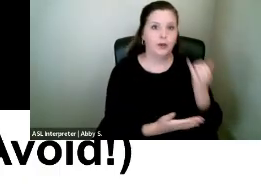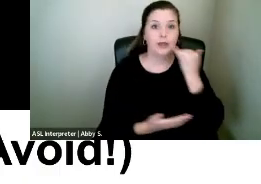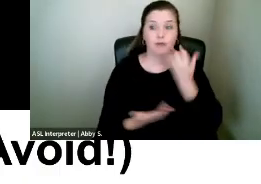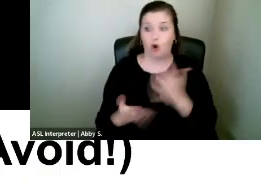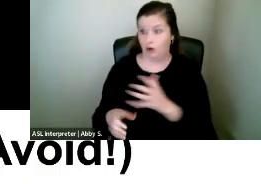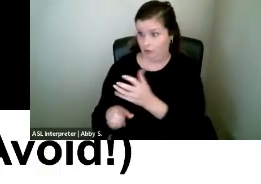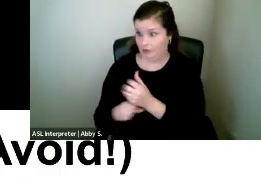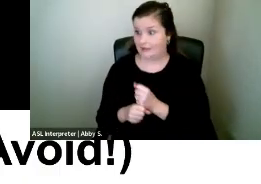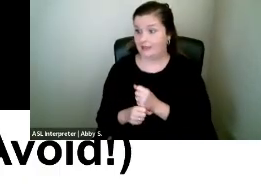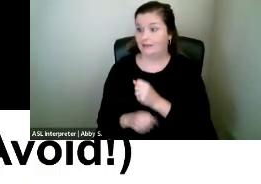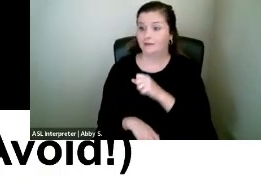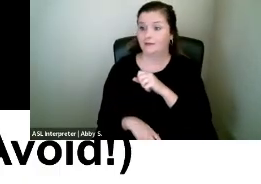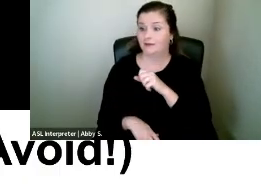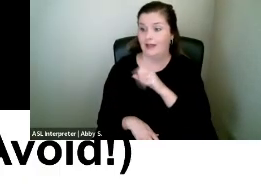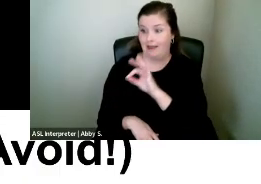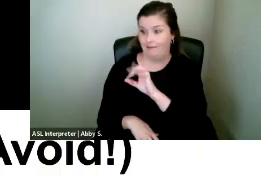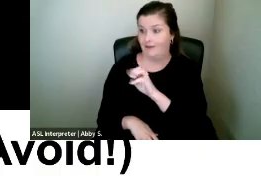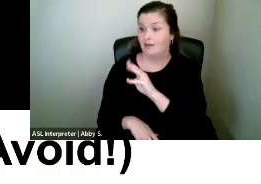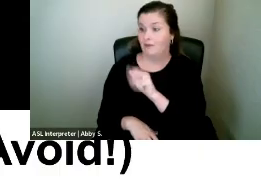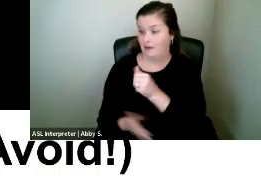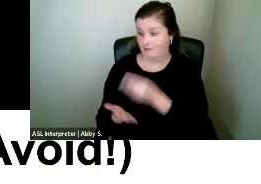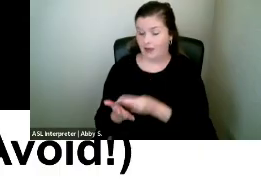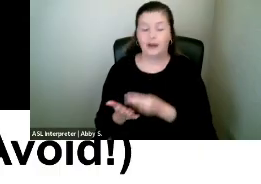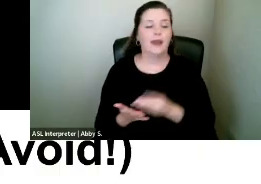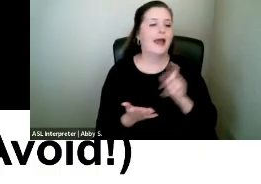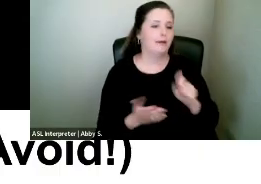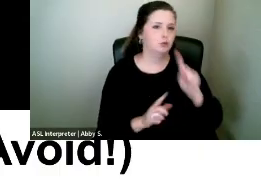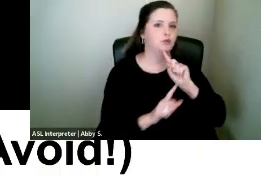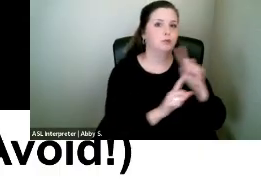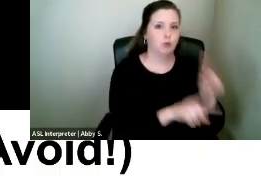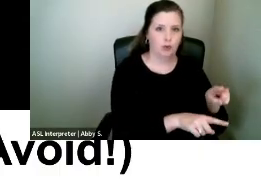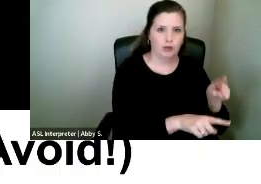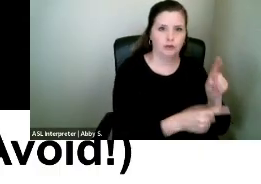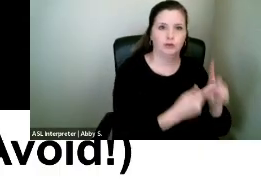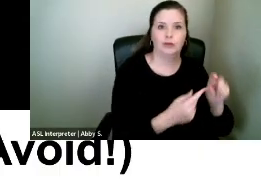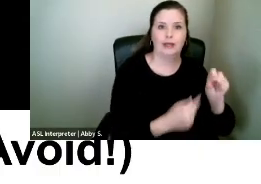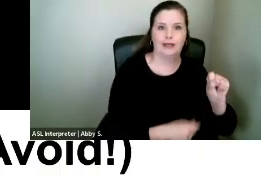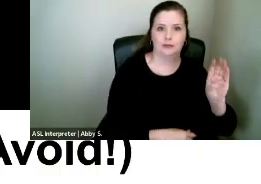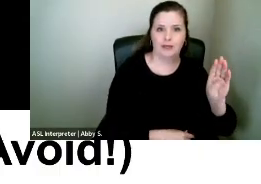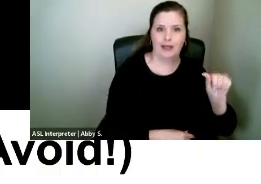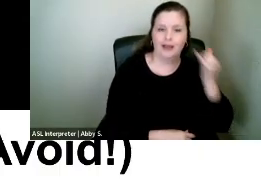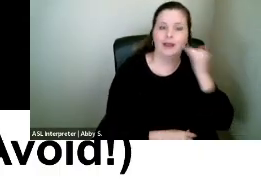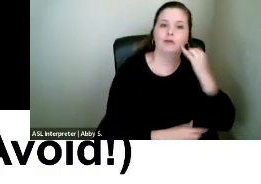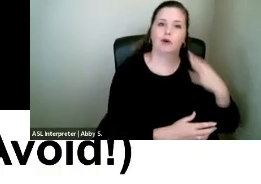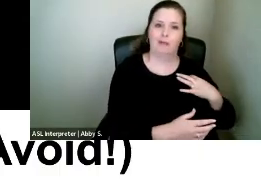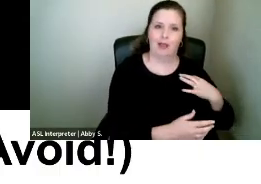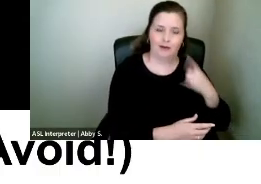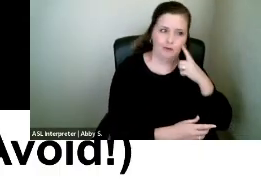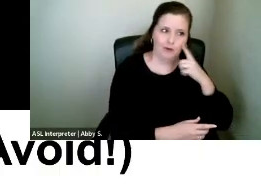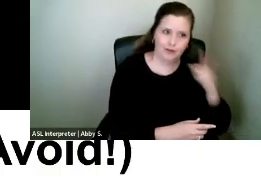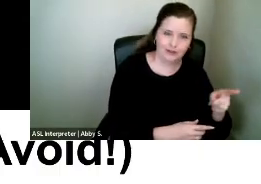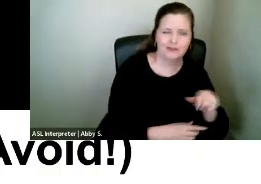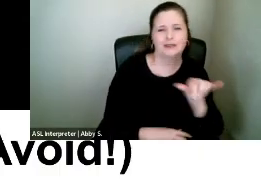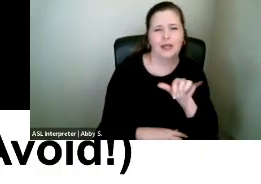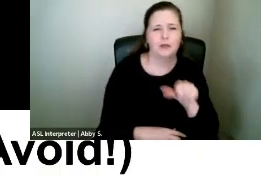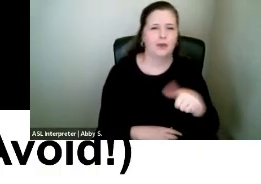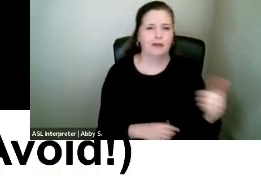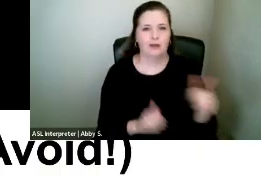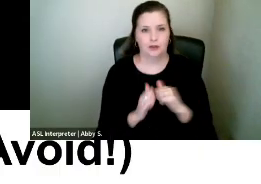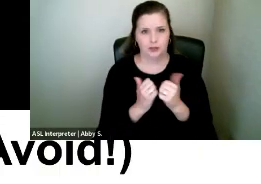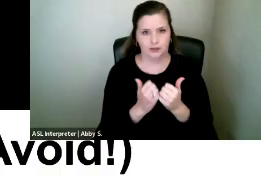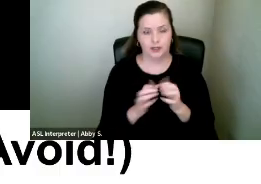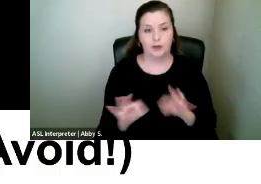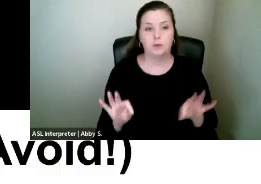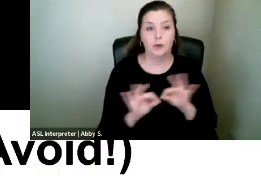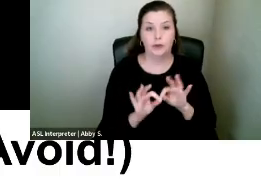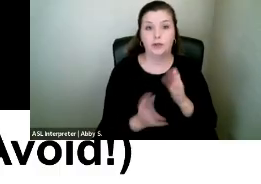SBA loan and you've received FEMA funds, then you want to report those. Same thing with the other agencies. You want to make sure you verify